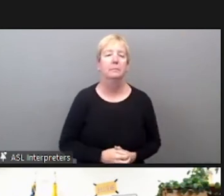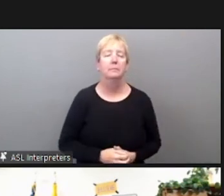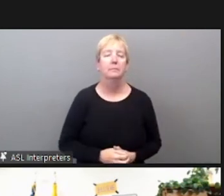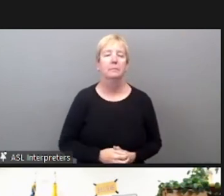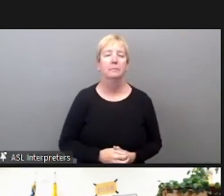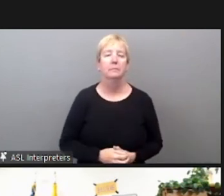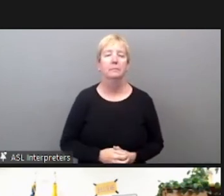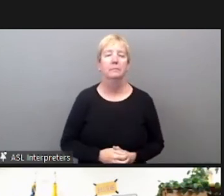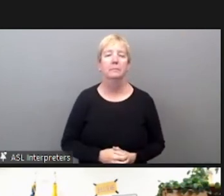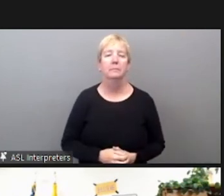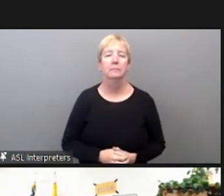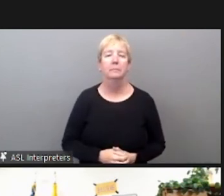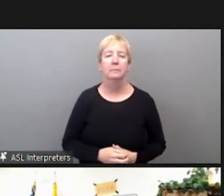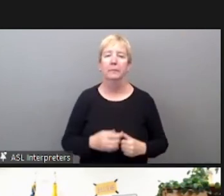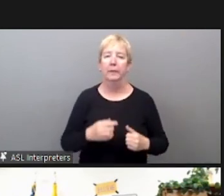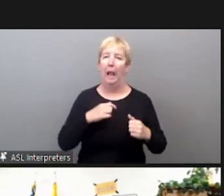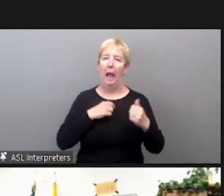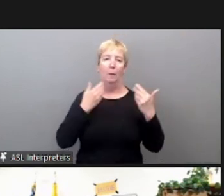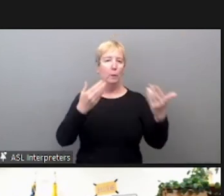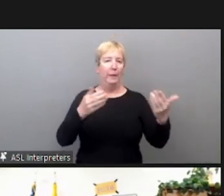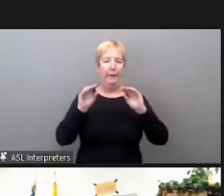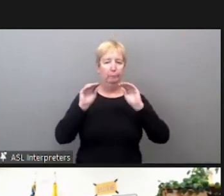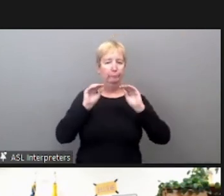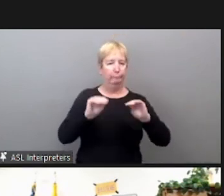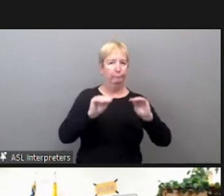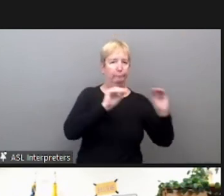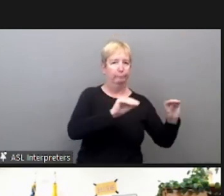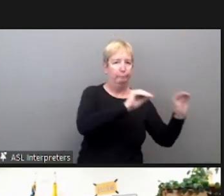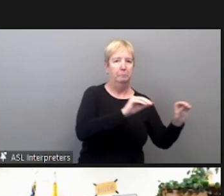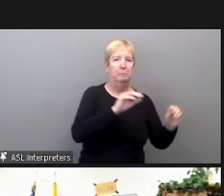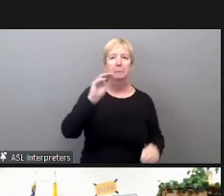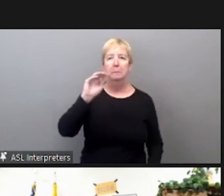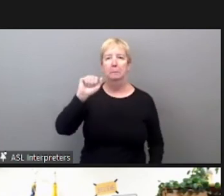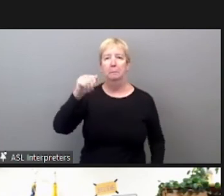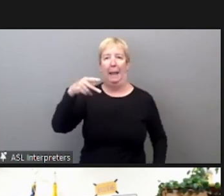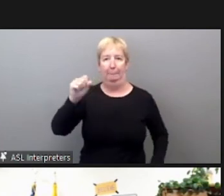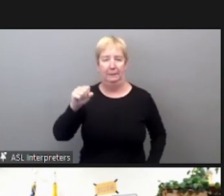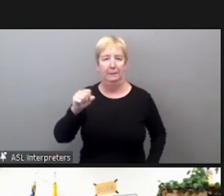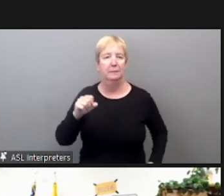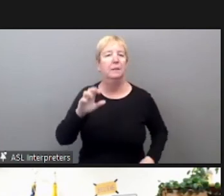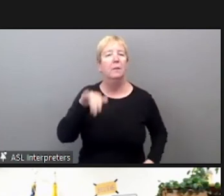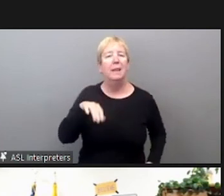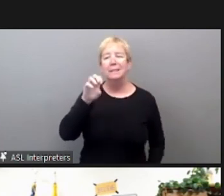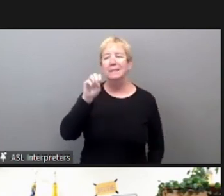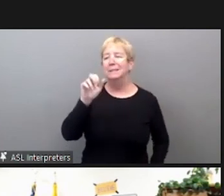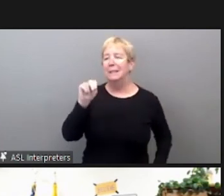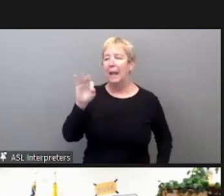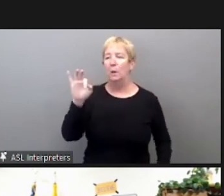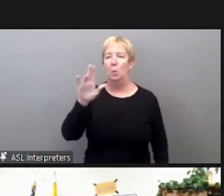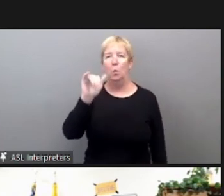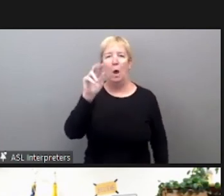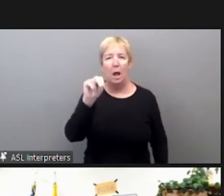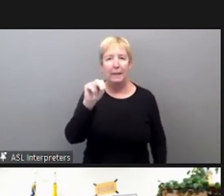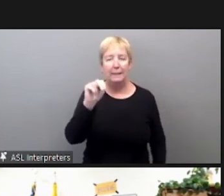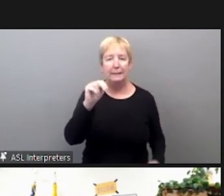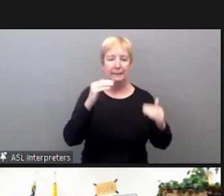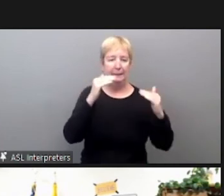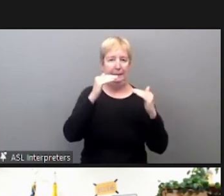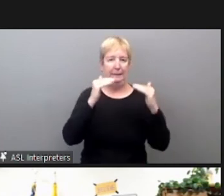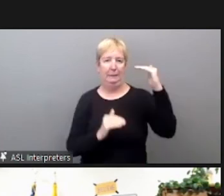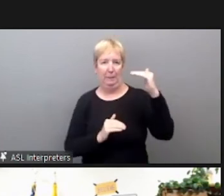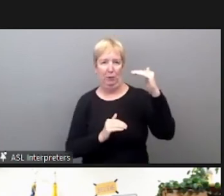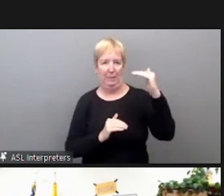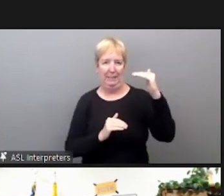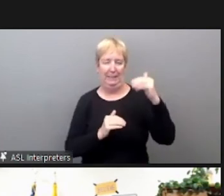the maps on here so you could see this. So this is the San Juan disparity doses. And actually, I'm sorry, I probably didn't match up